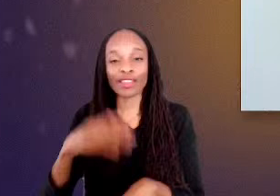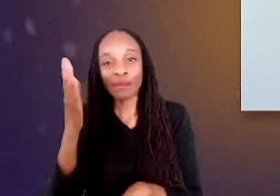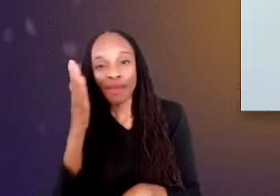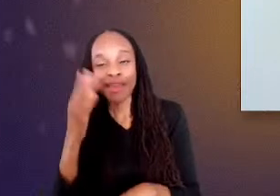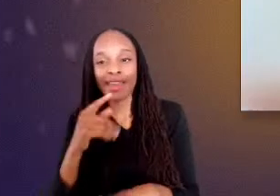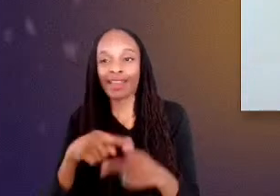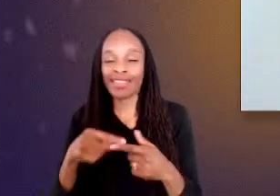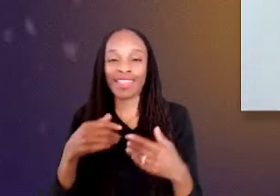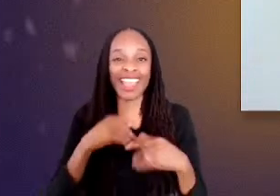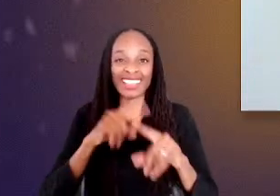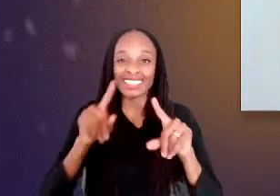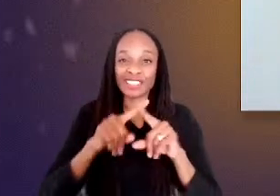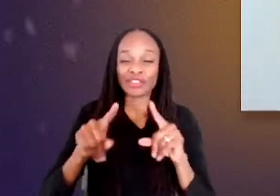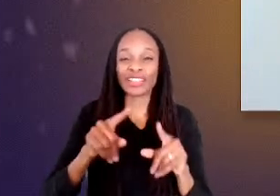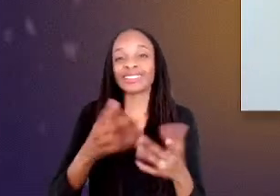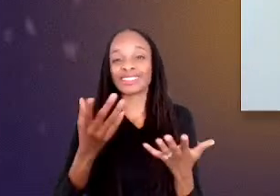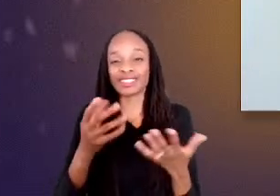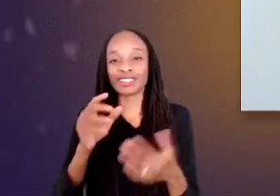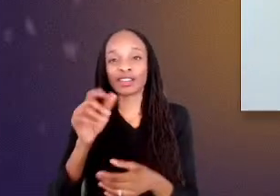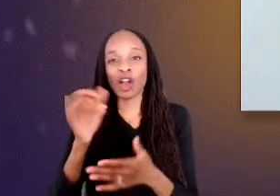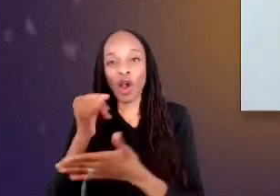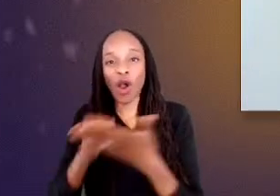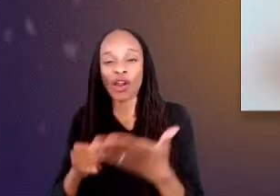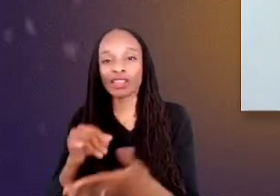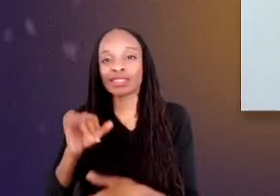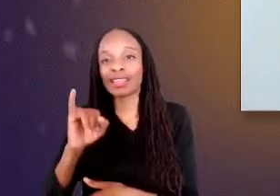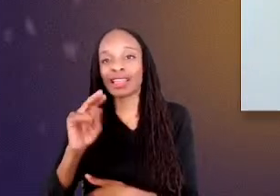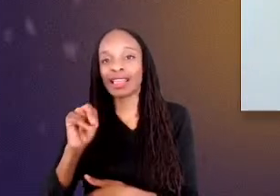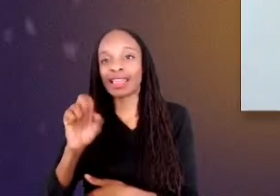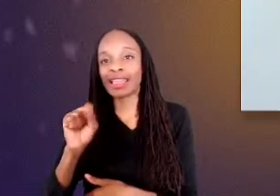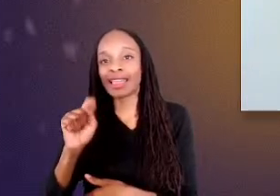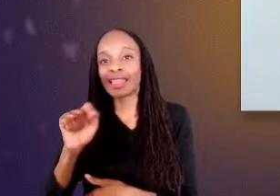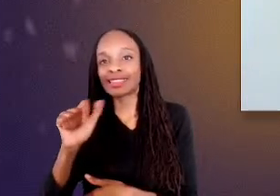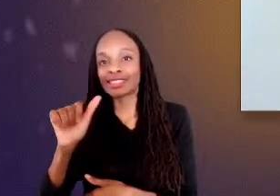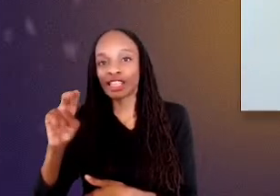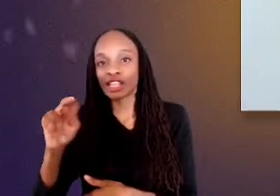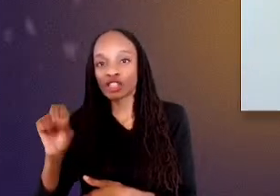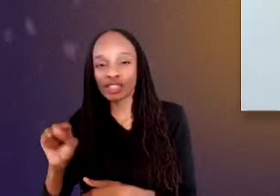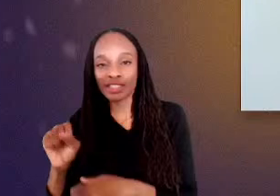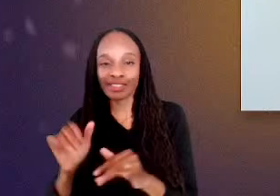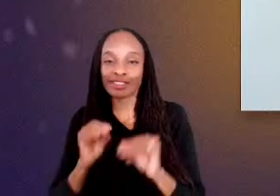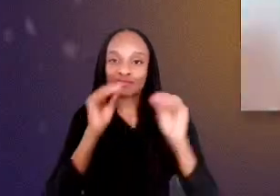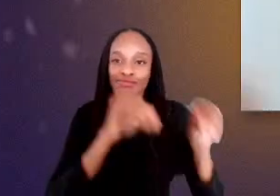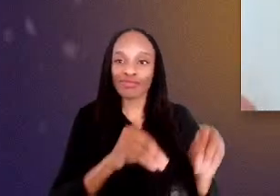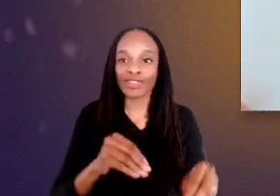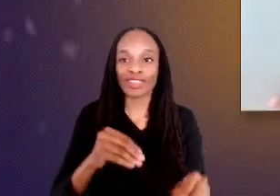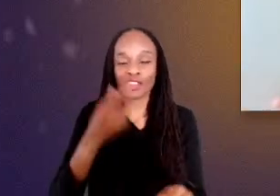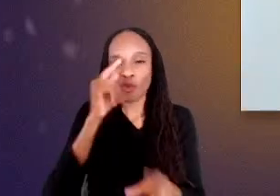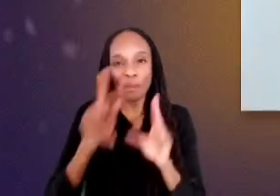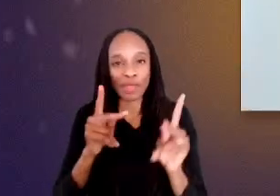art installations and exhibits throughout Sharjah for the filmmakers that they brought to the festival. So